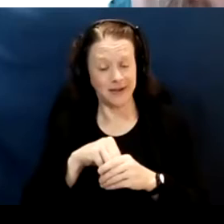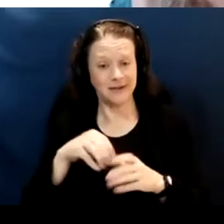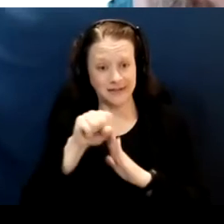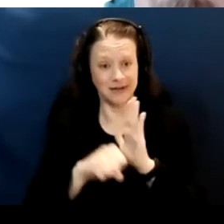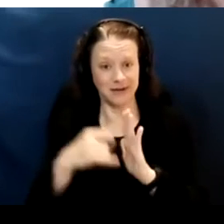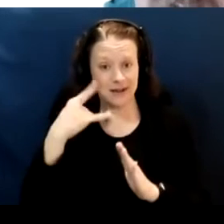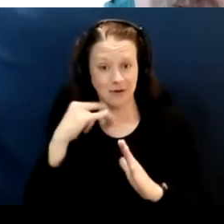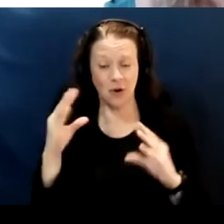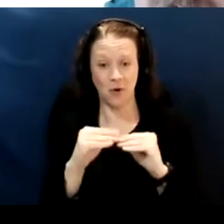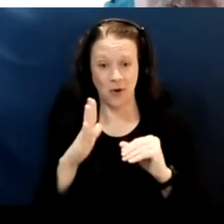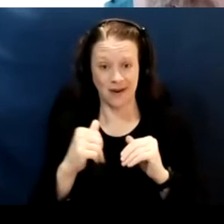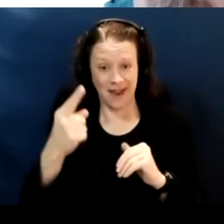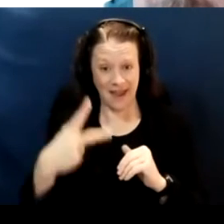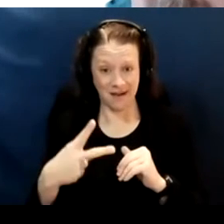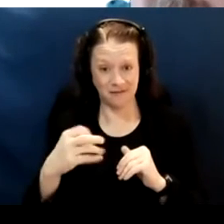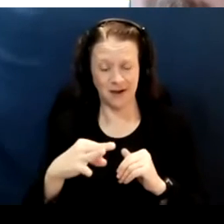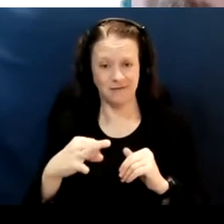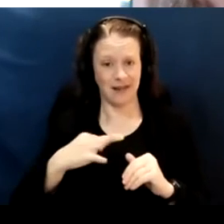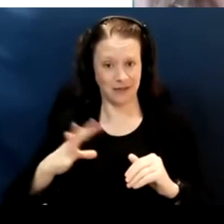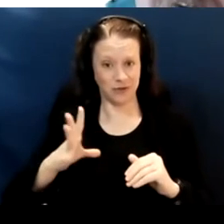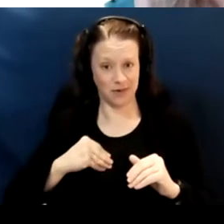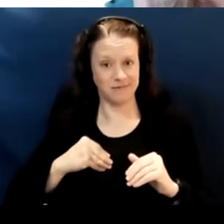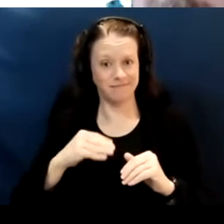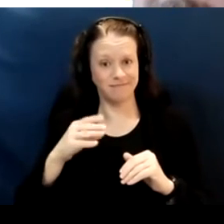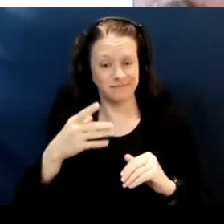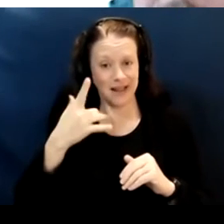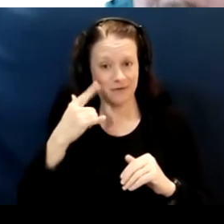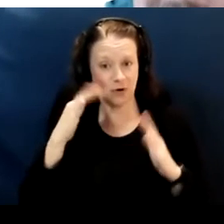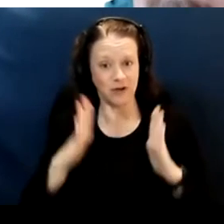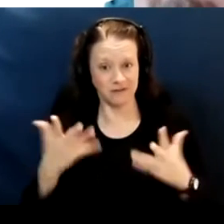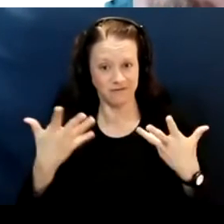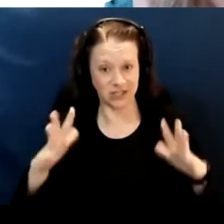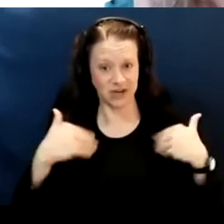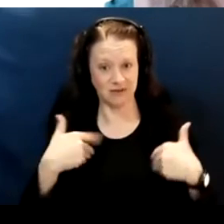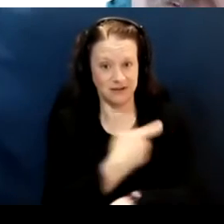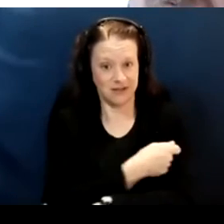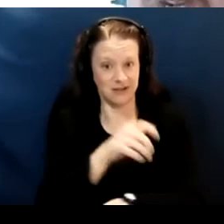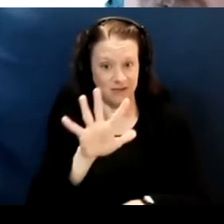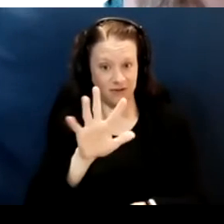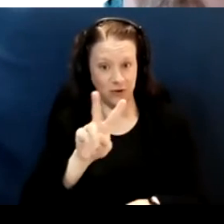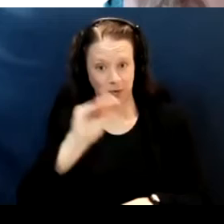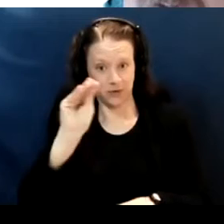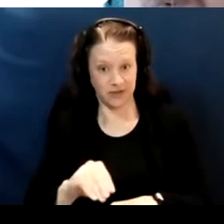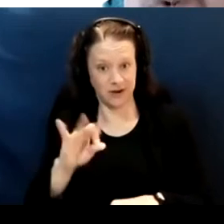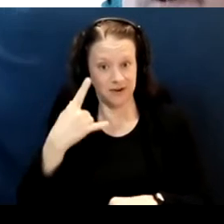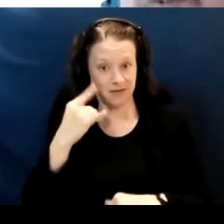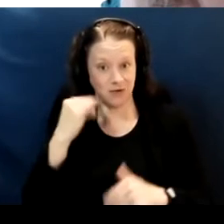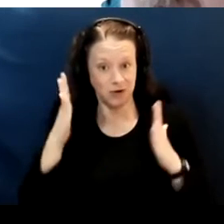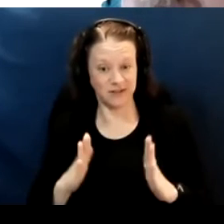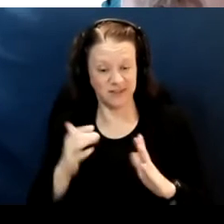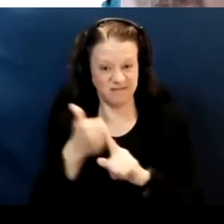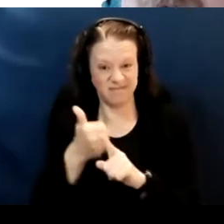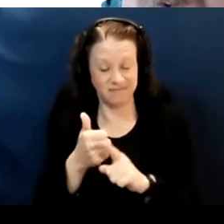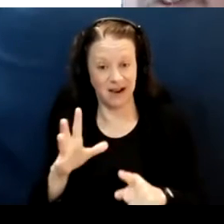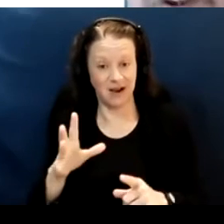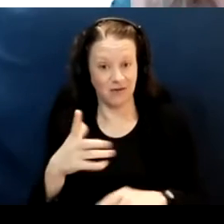of eligible Californians are vaccinated. 52% of Californians are vaccinated, or are eligible for